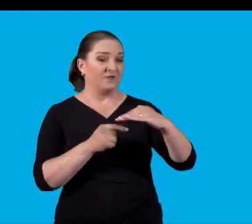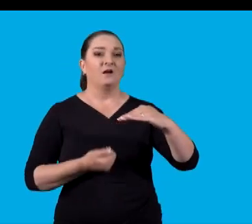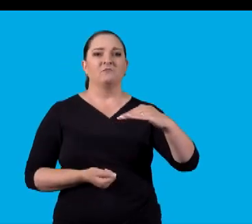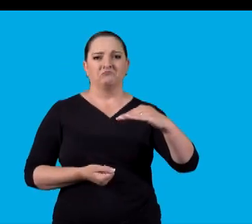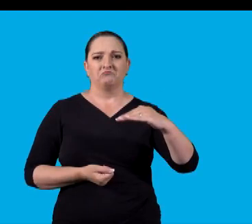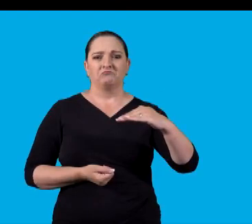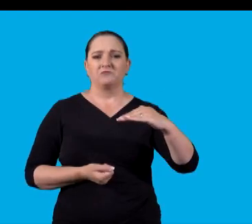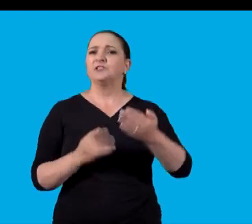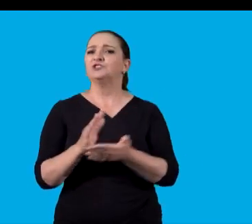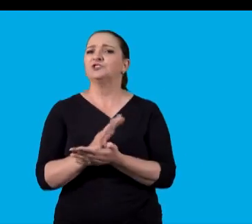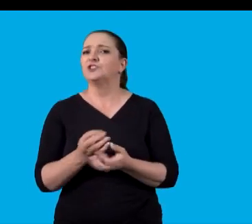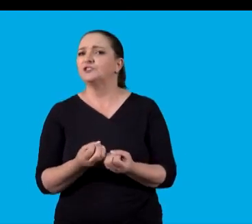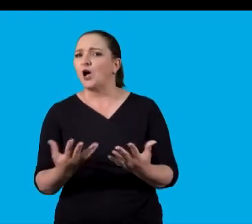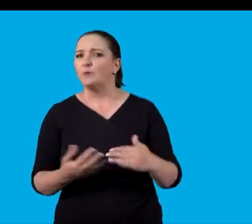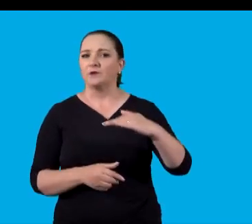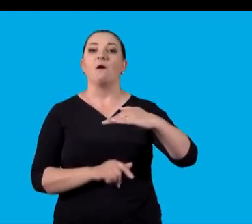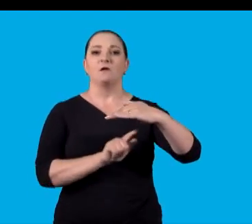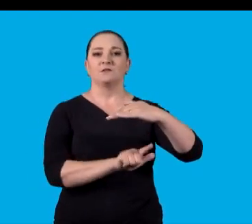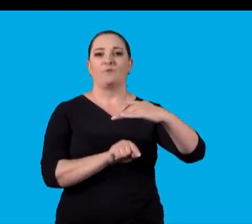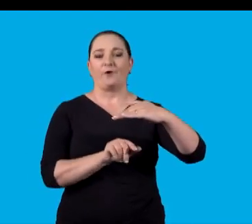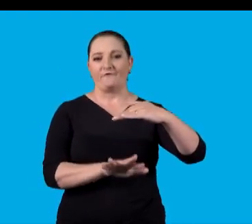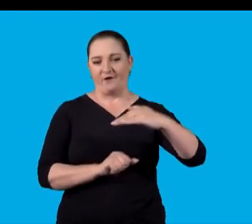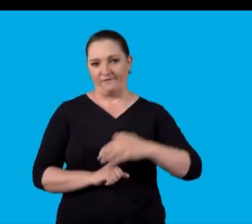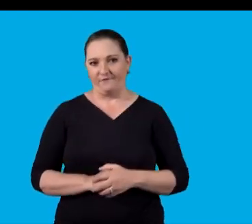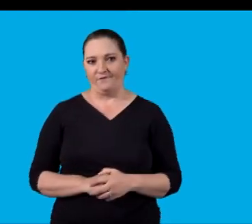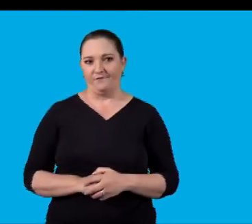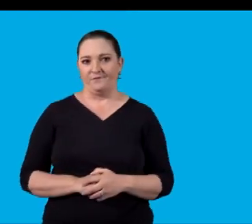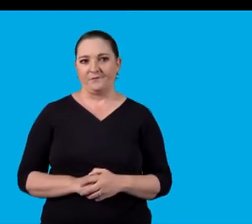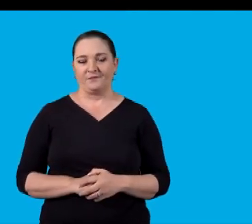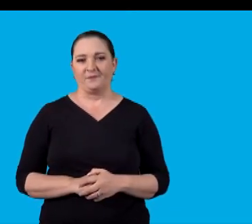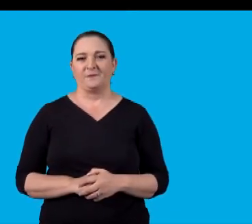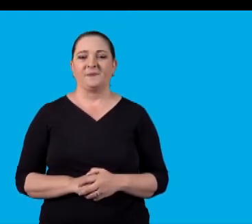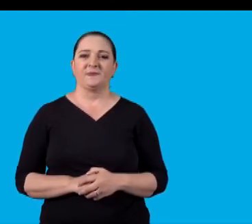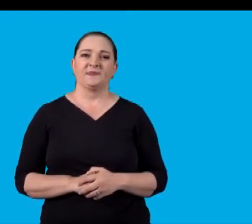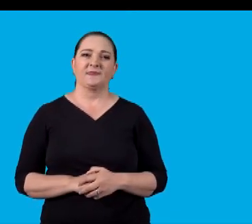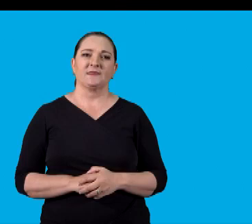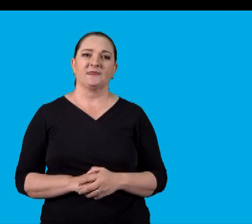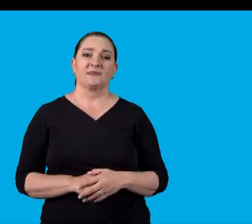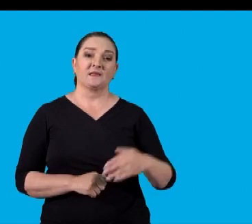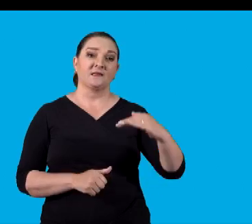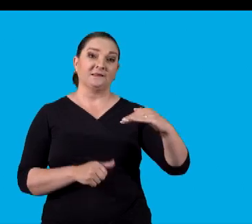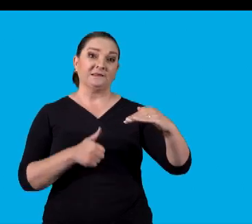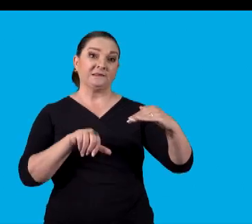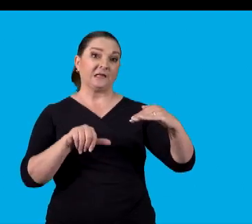26,250,000. We divide that by the number of shares, which is 7.5.